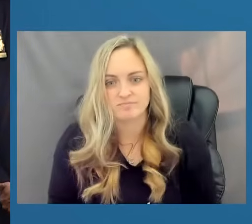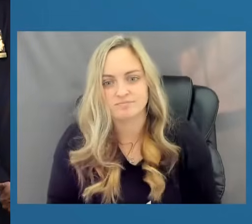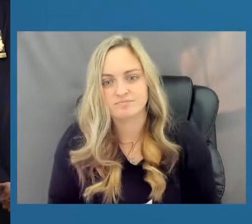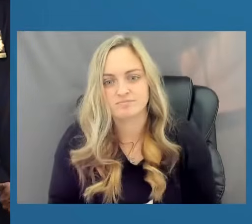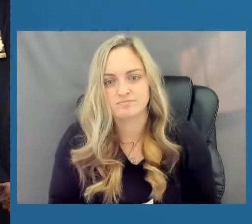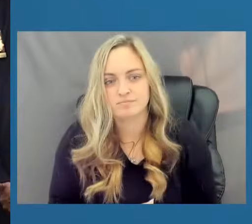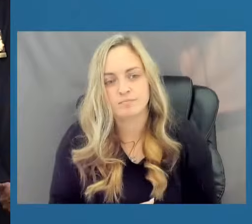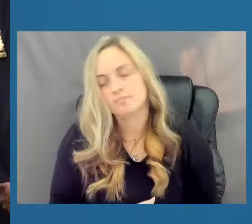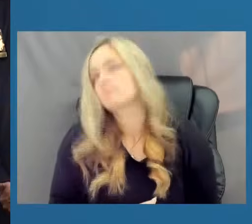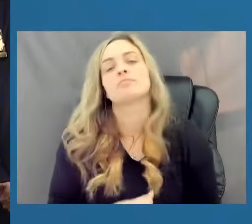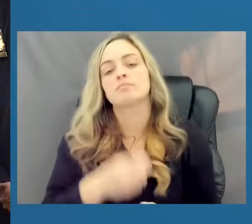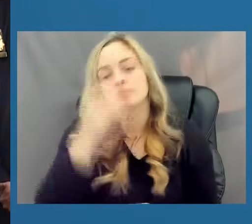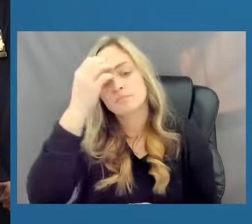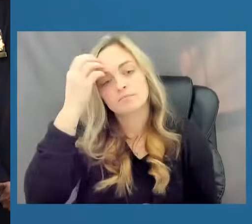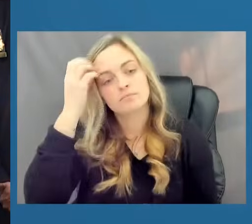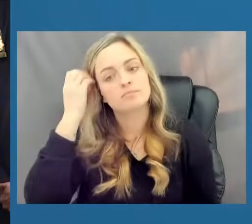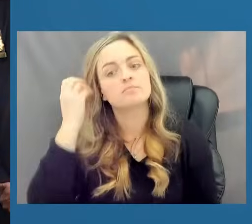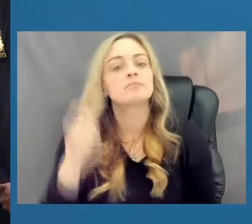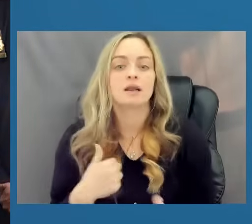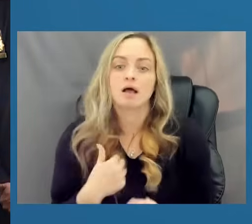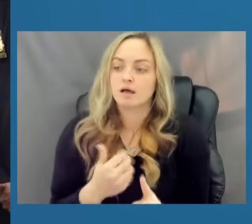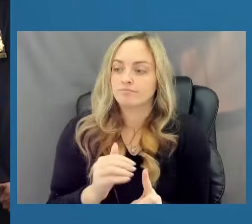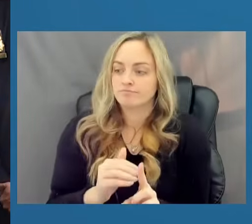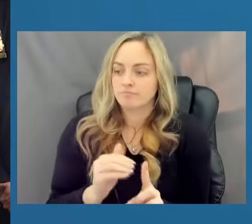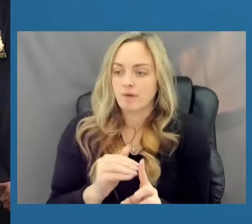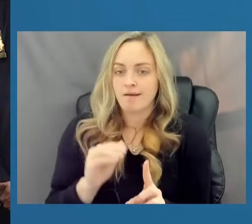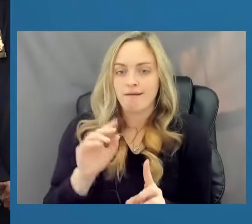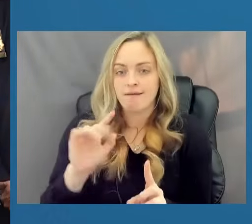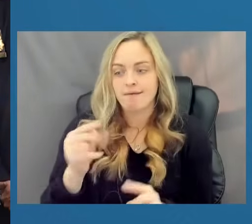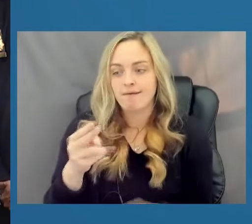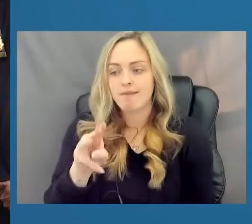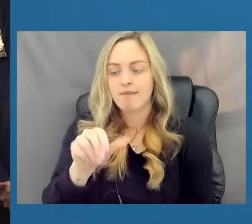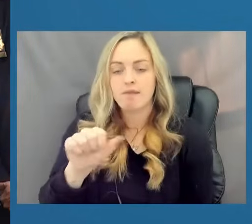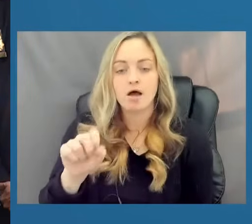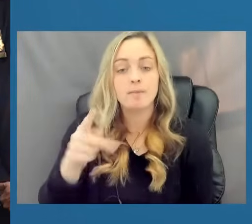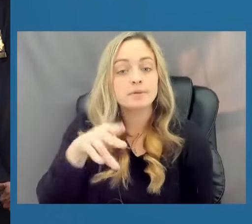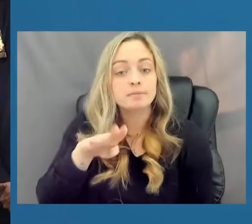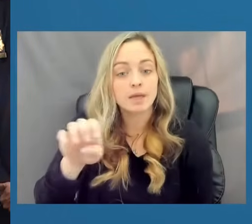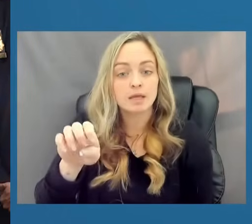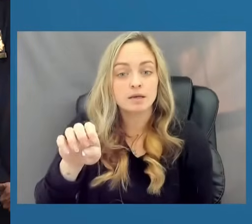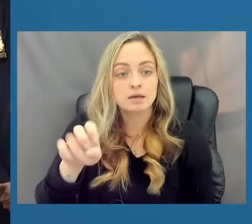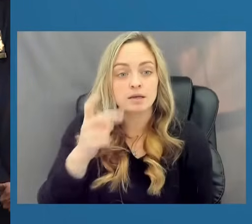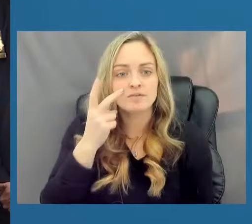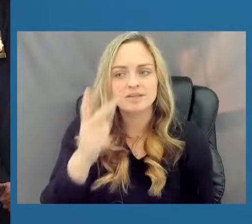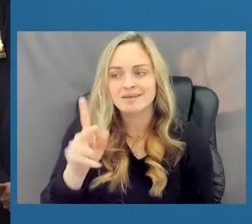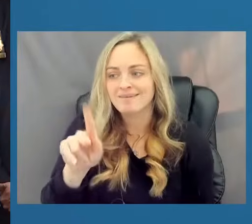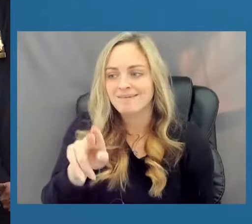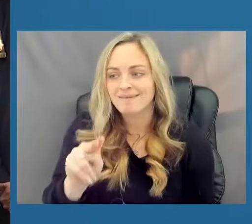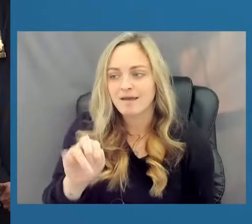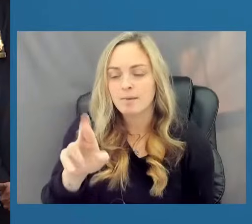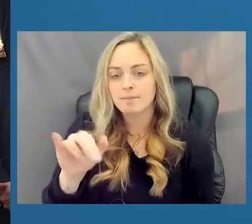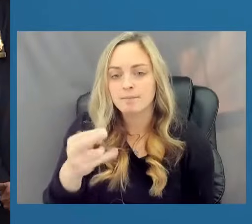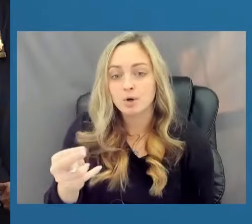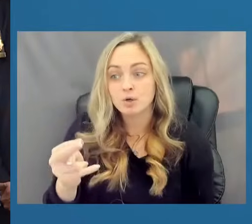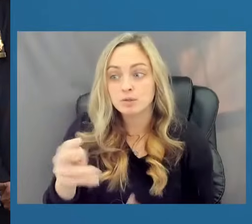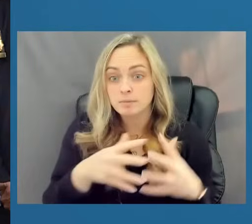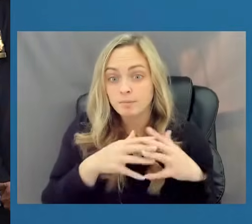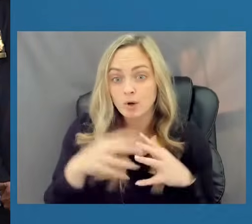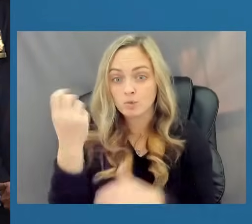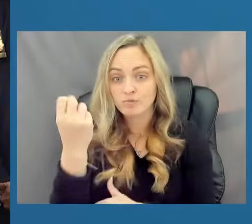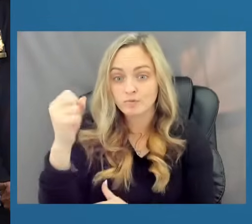And I'm so much so that I'm reminded of Thomas Paine's sentiments. Anyone's watching Ken Burns' American Revolution.